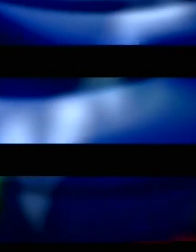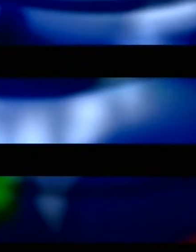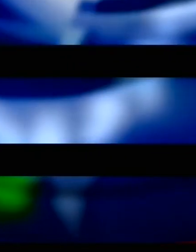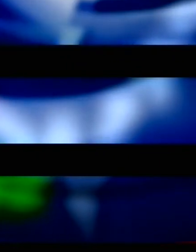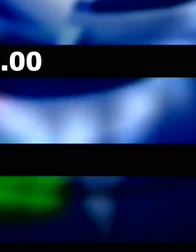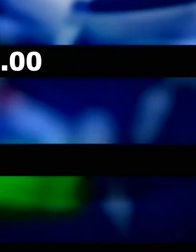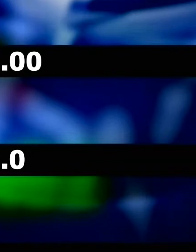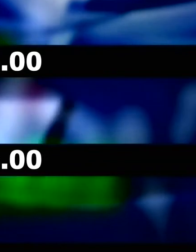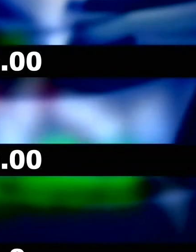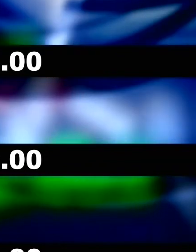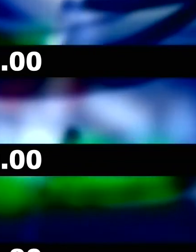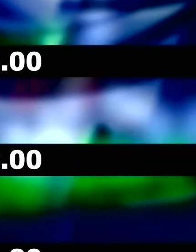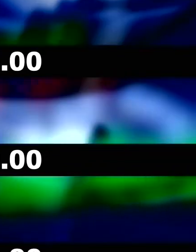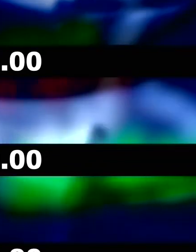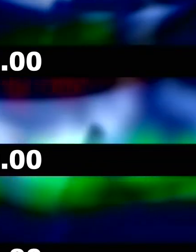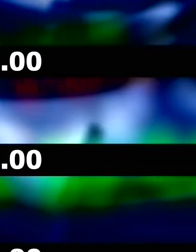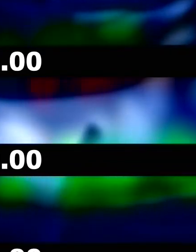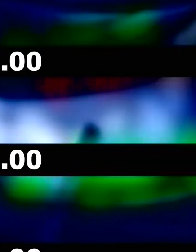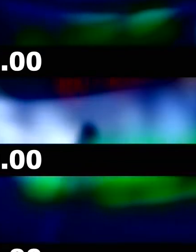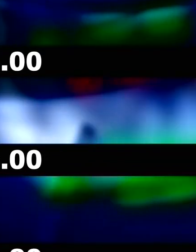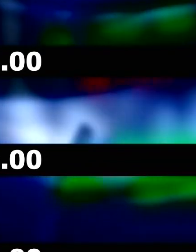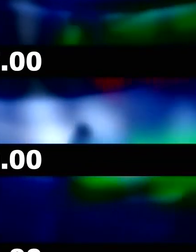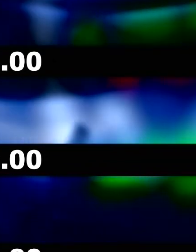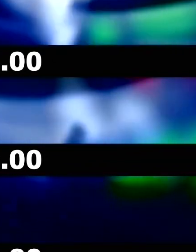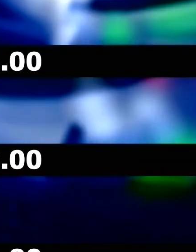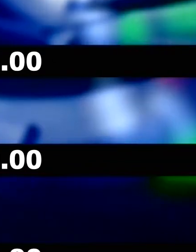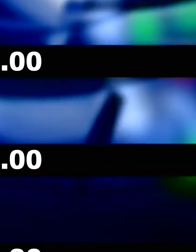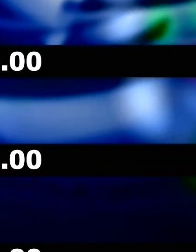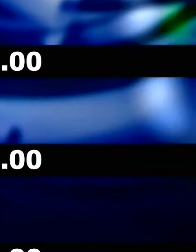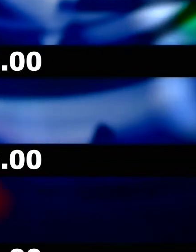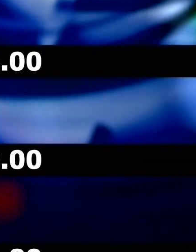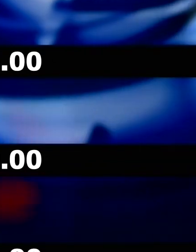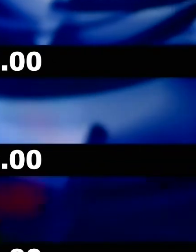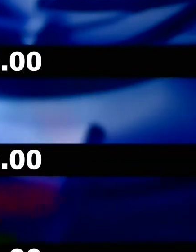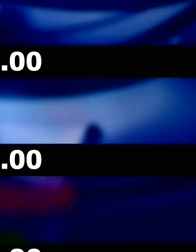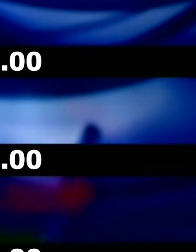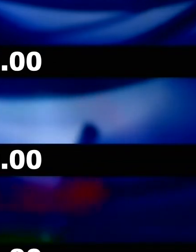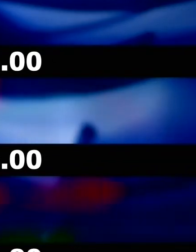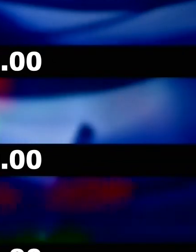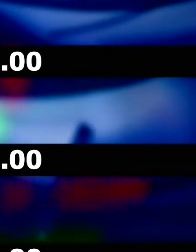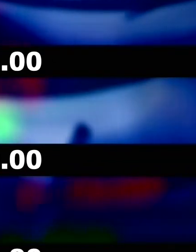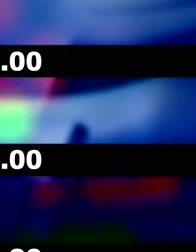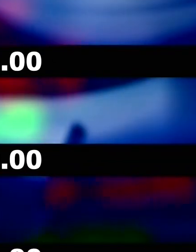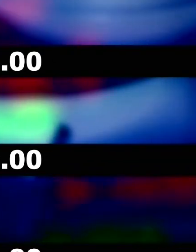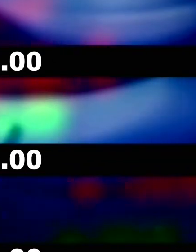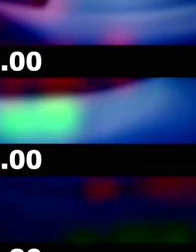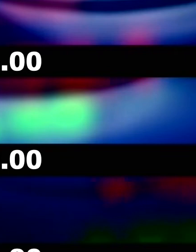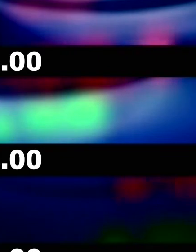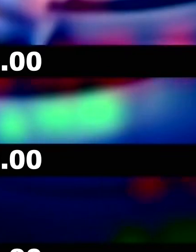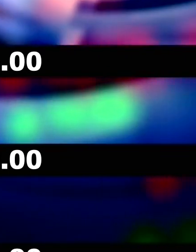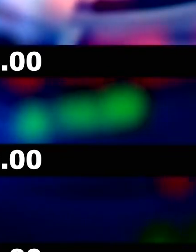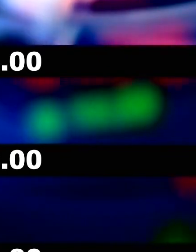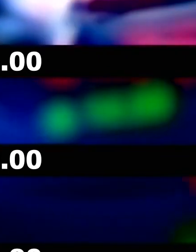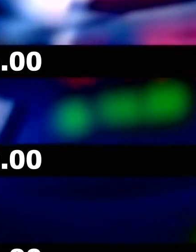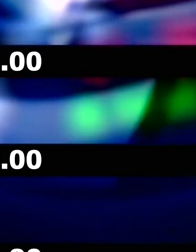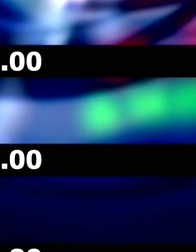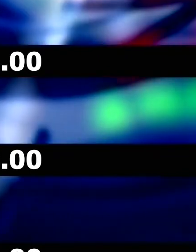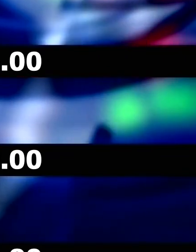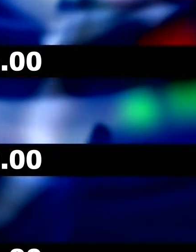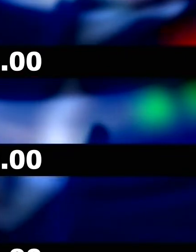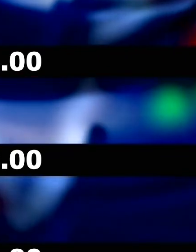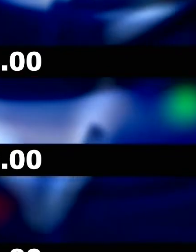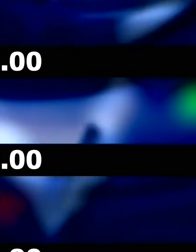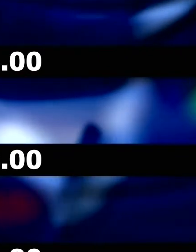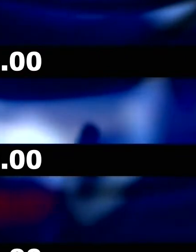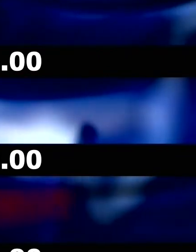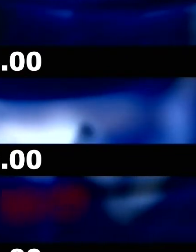In Trinidad and Tobago, NCB Financial Group Limited was the volume leader with 99,950 shares